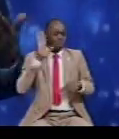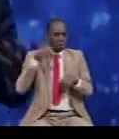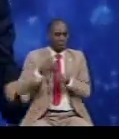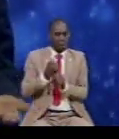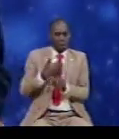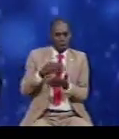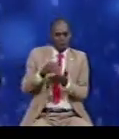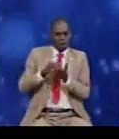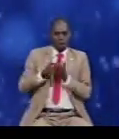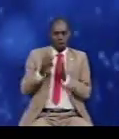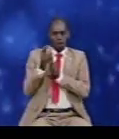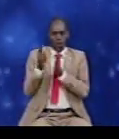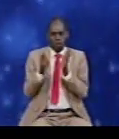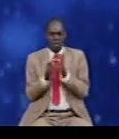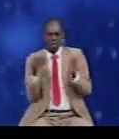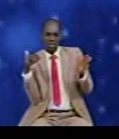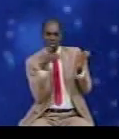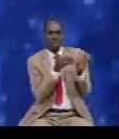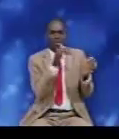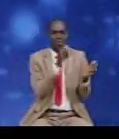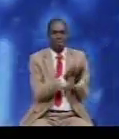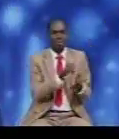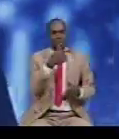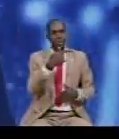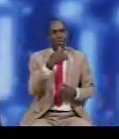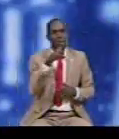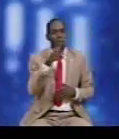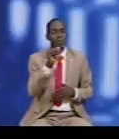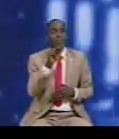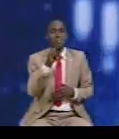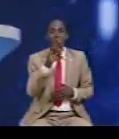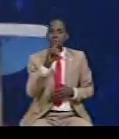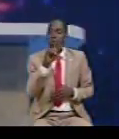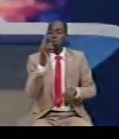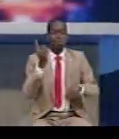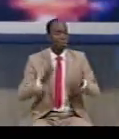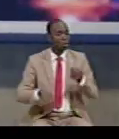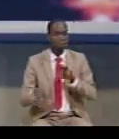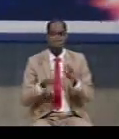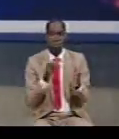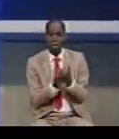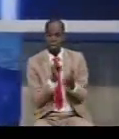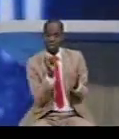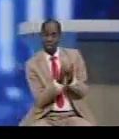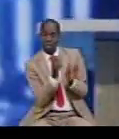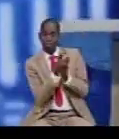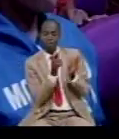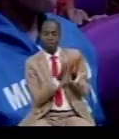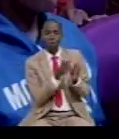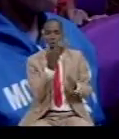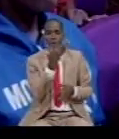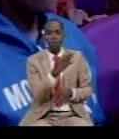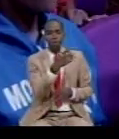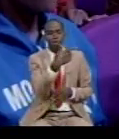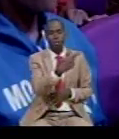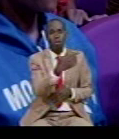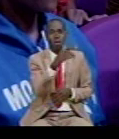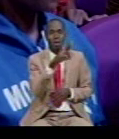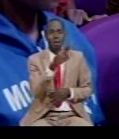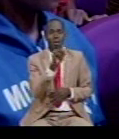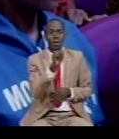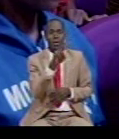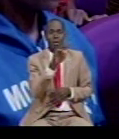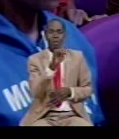You cannot do that. The law of gravity is to give us understanding and knowledge that when you climb